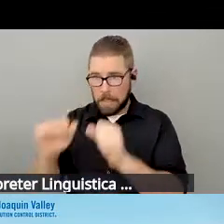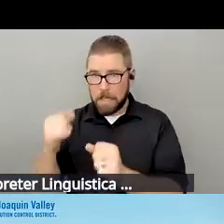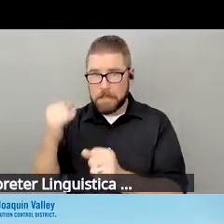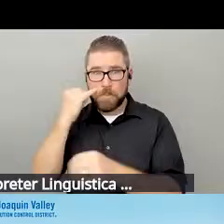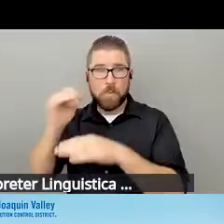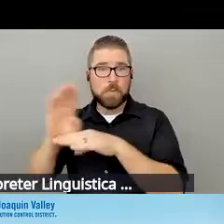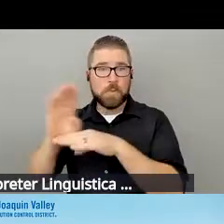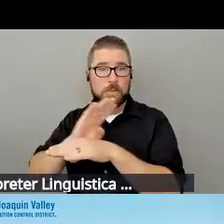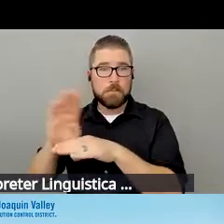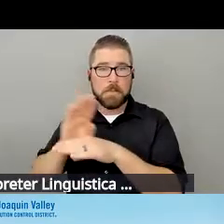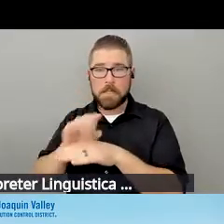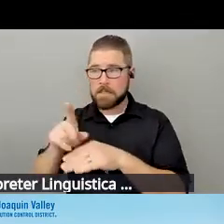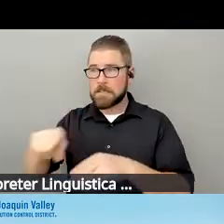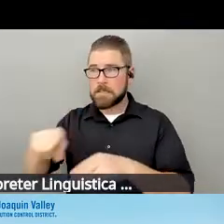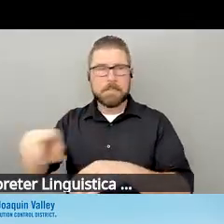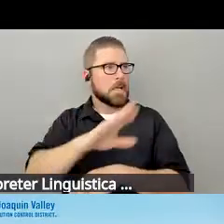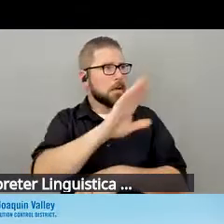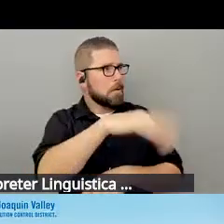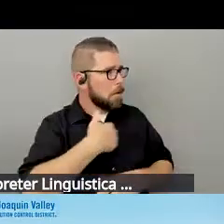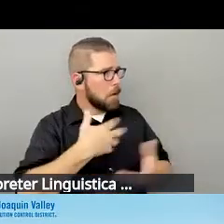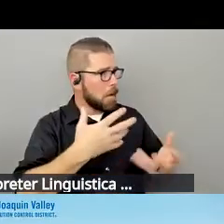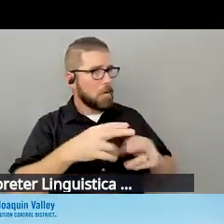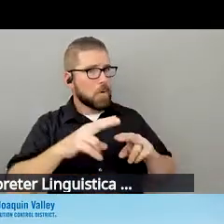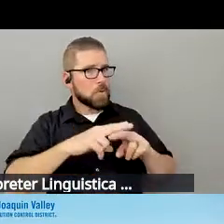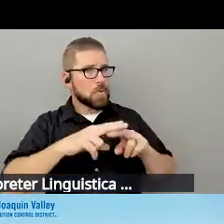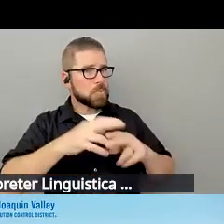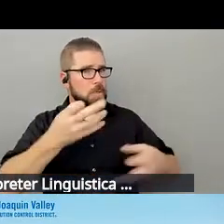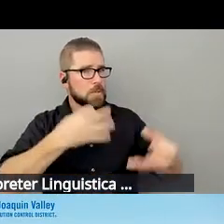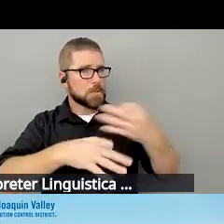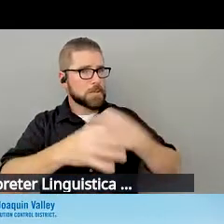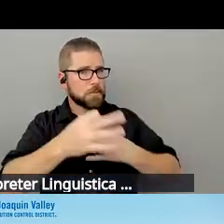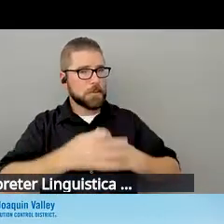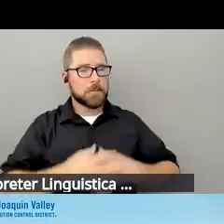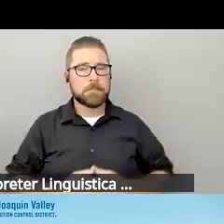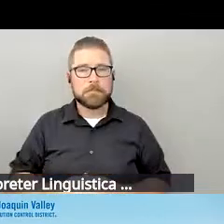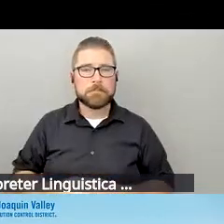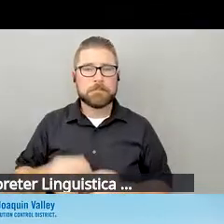is the time frame on that as far as the money the finances ending?